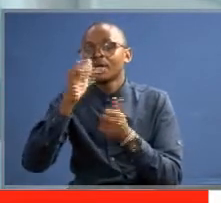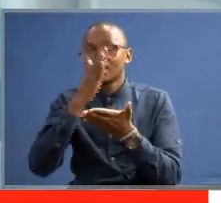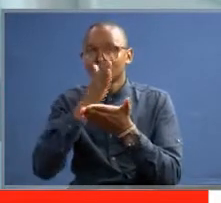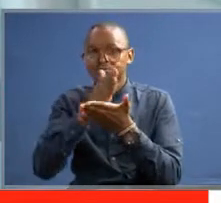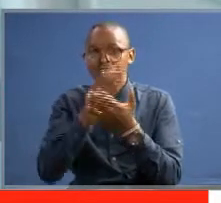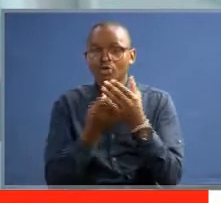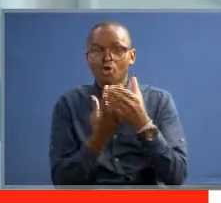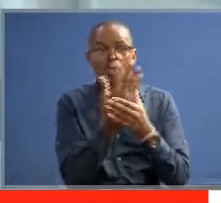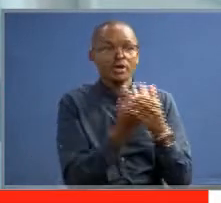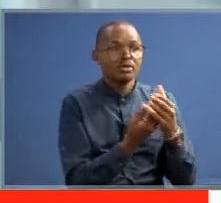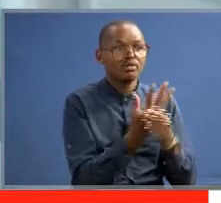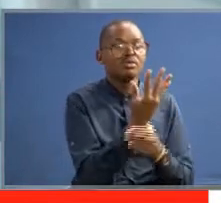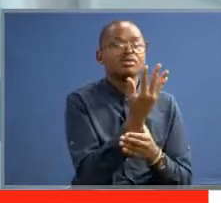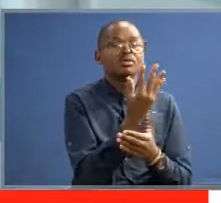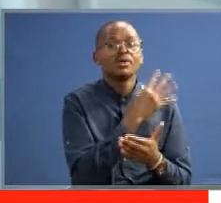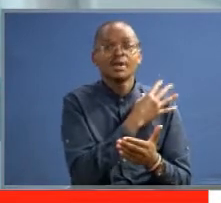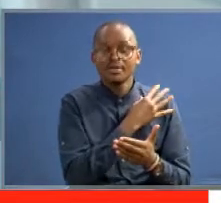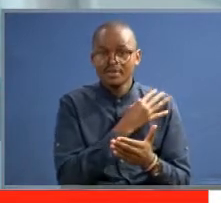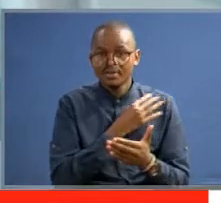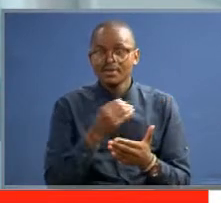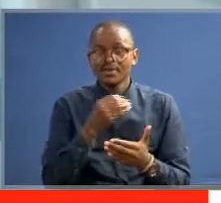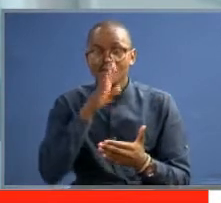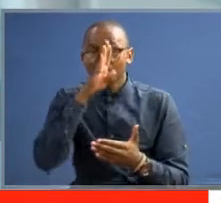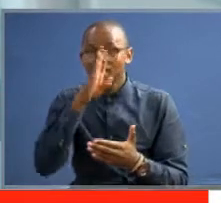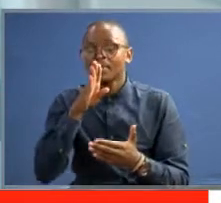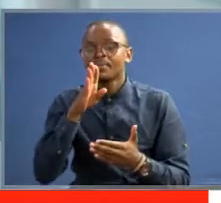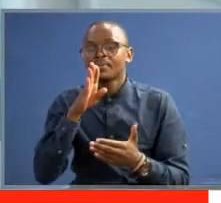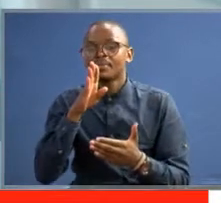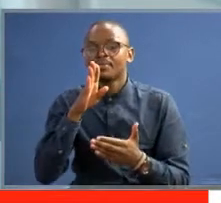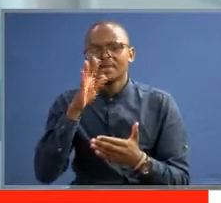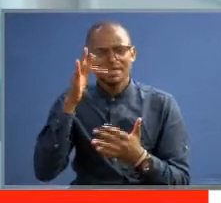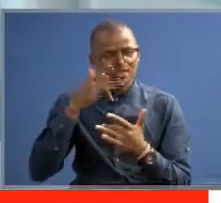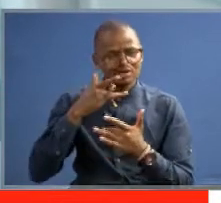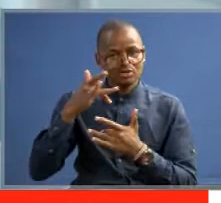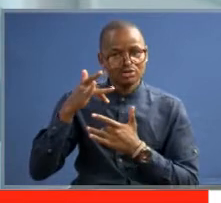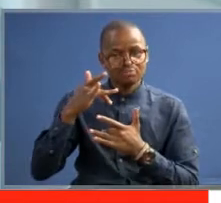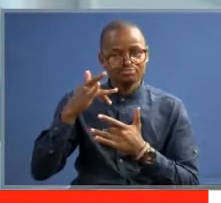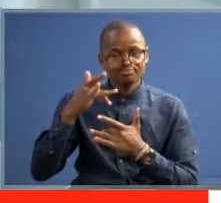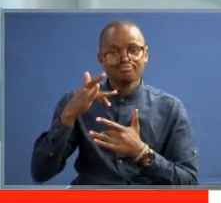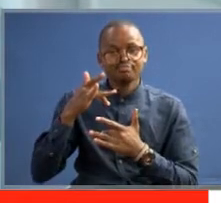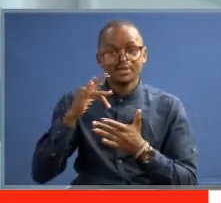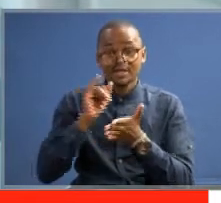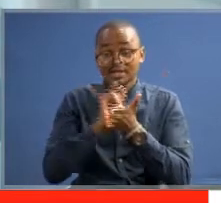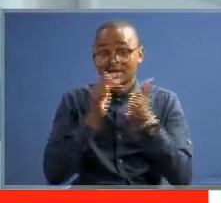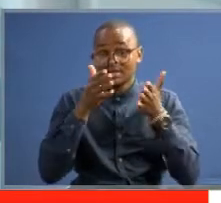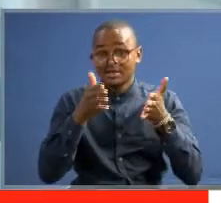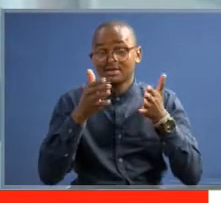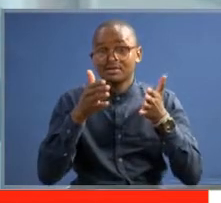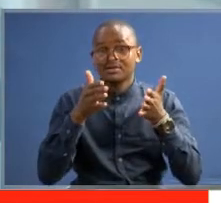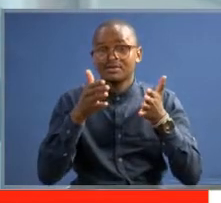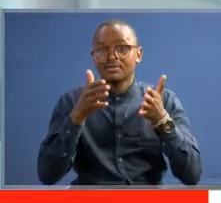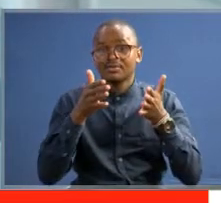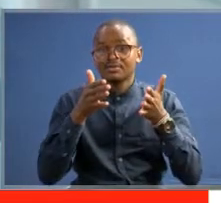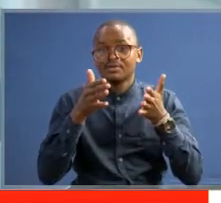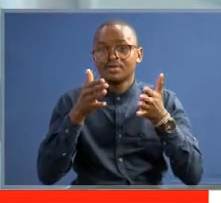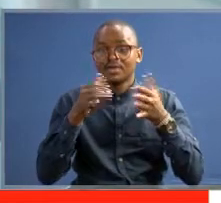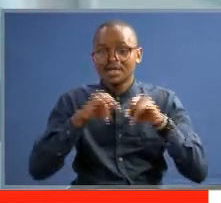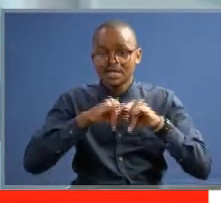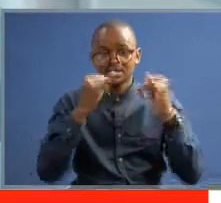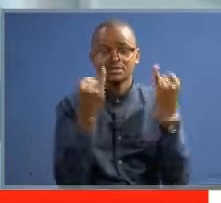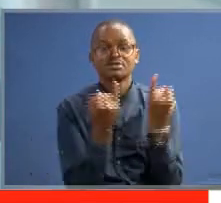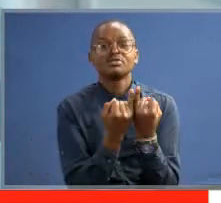mushrooming. And there have been some concerns in certain quarters that these institutions